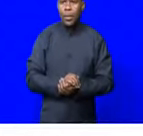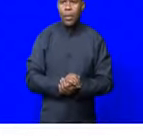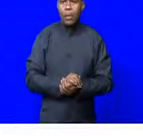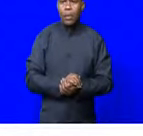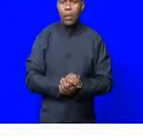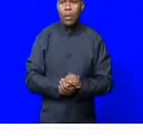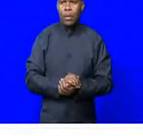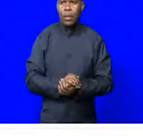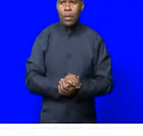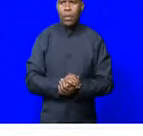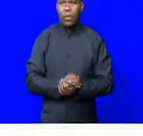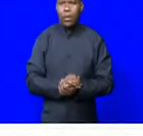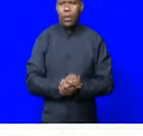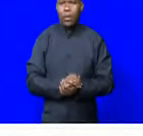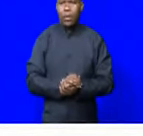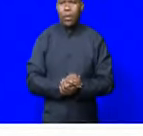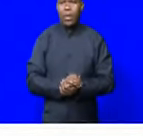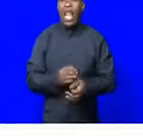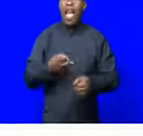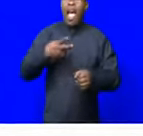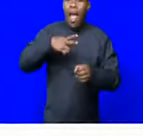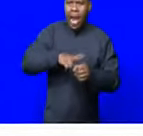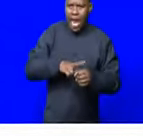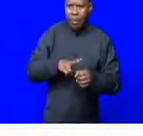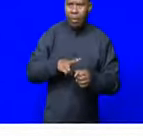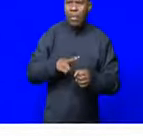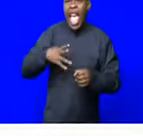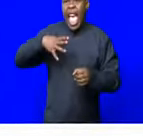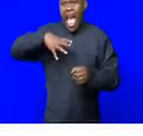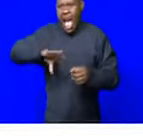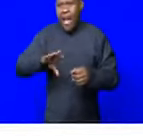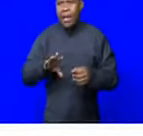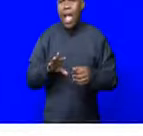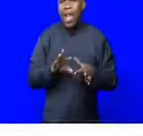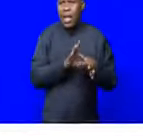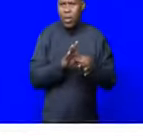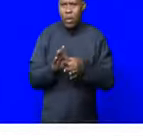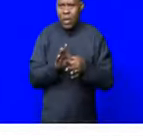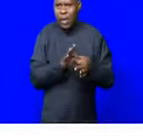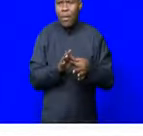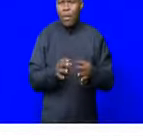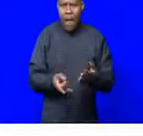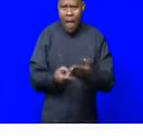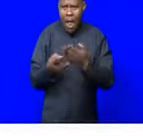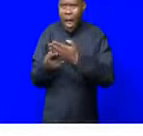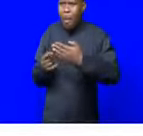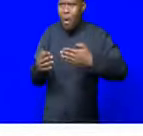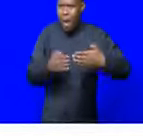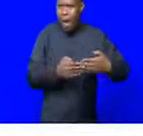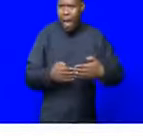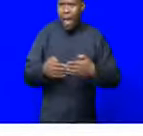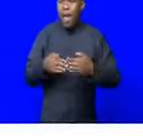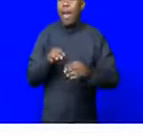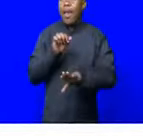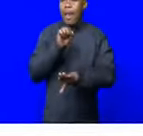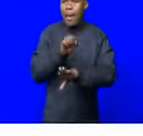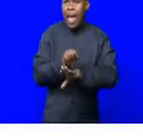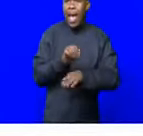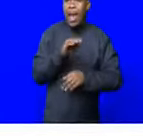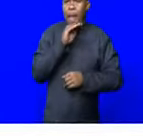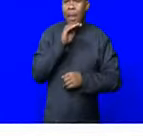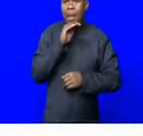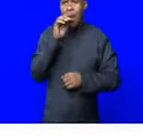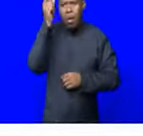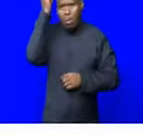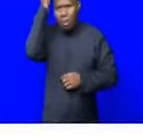nanini tibonele nekuthi ntivele ukuthi kukhona abantu laba kanye nani kulobuhlungu lenabo so keke